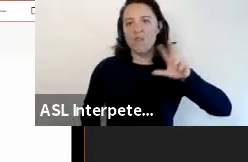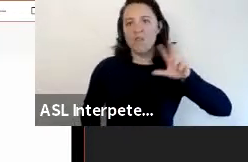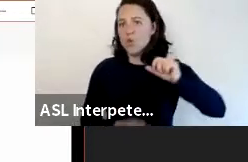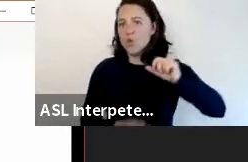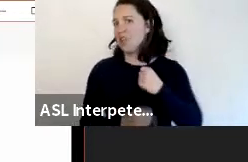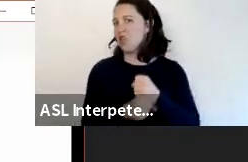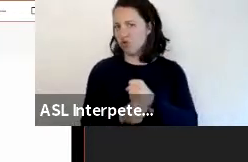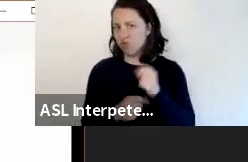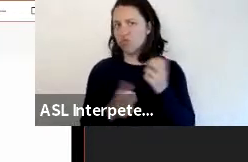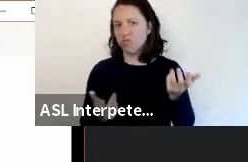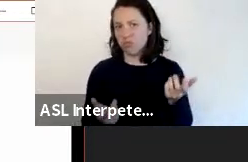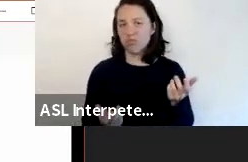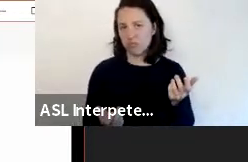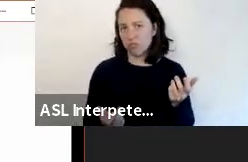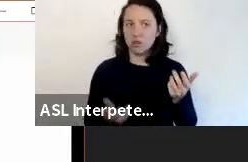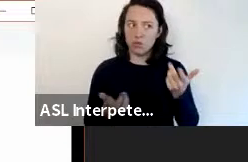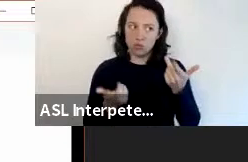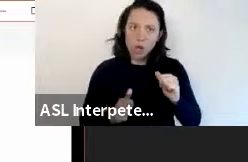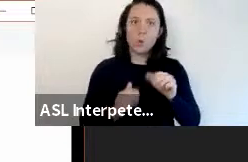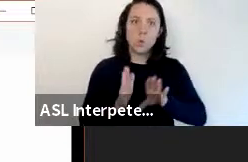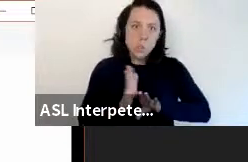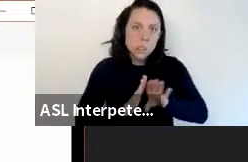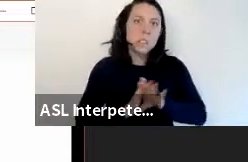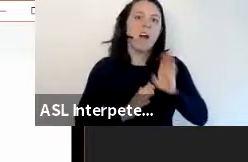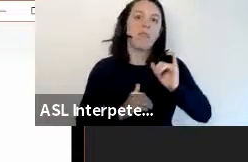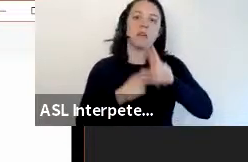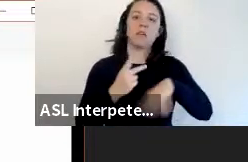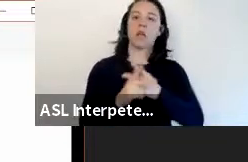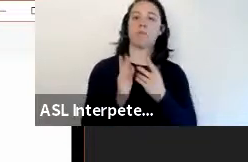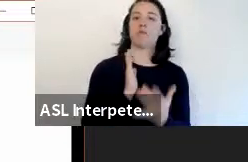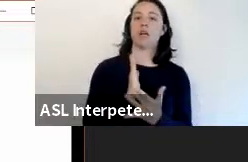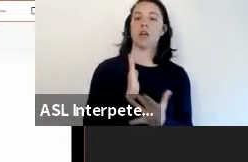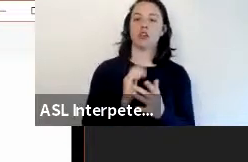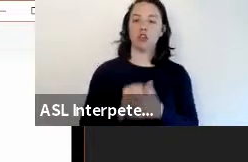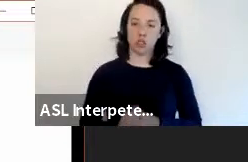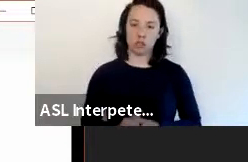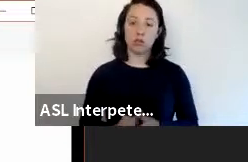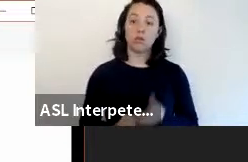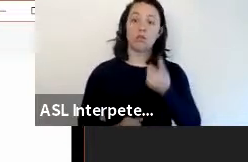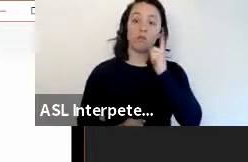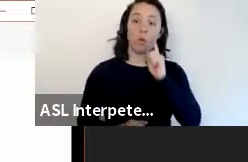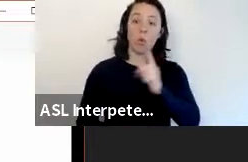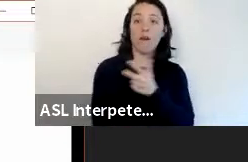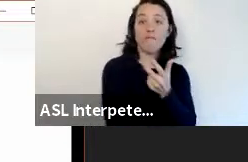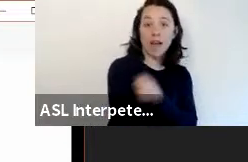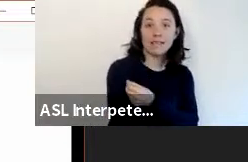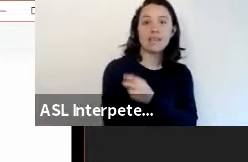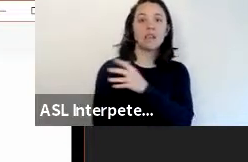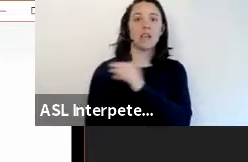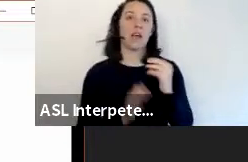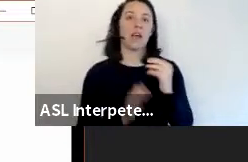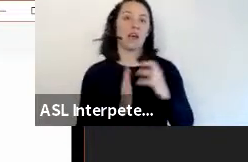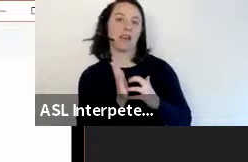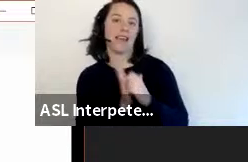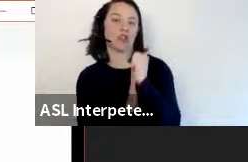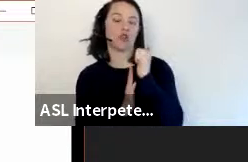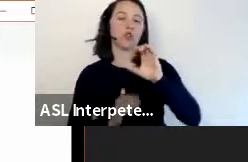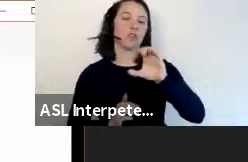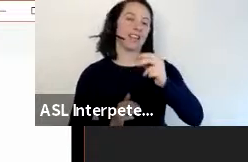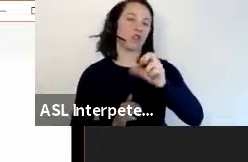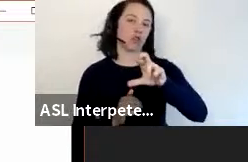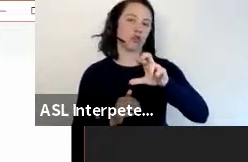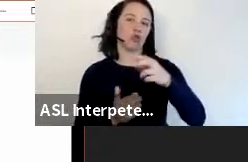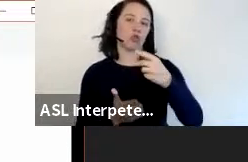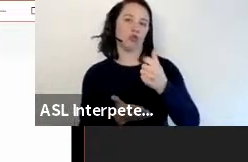years. In vaccines and in cancer treatments, we've been working on this for the last 10 years. And that's part